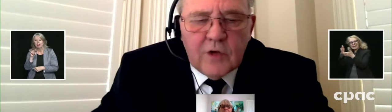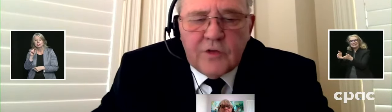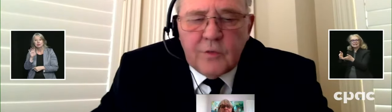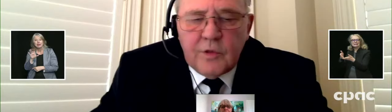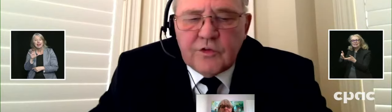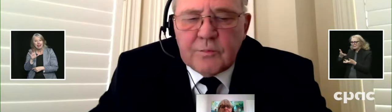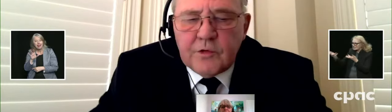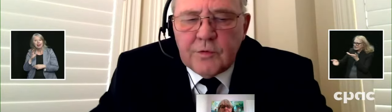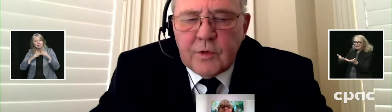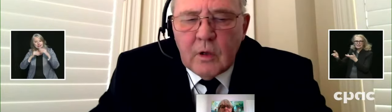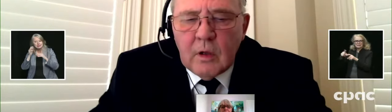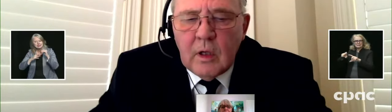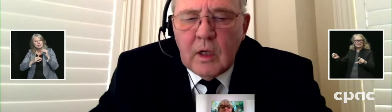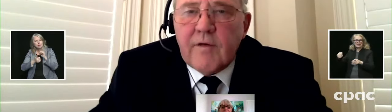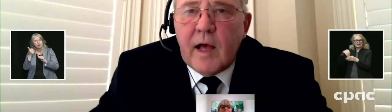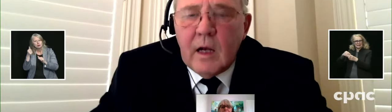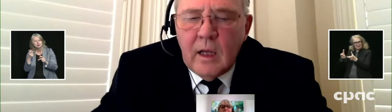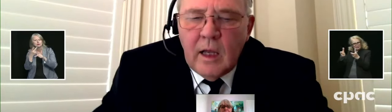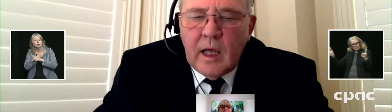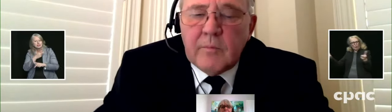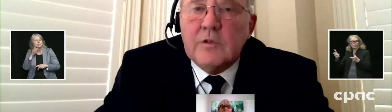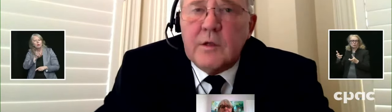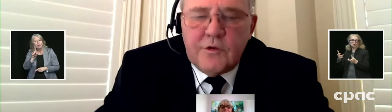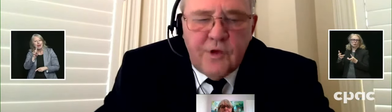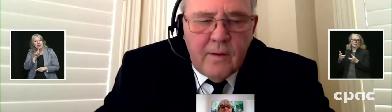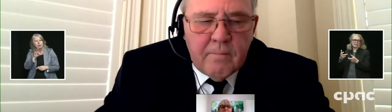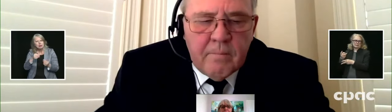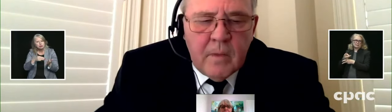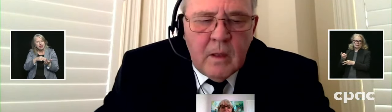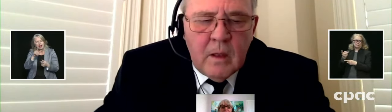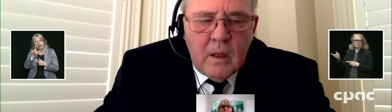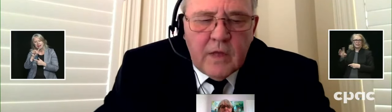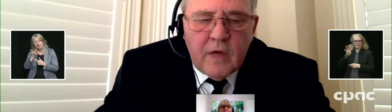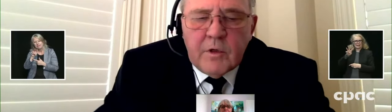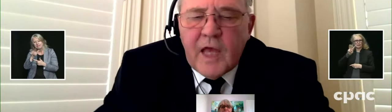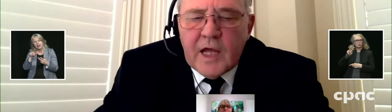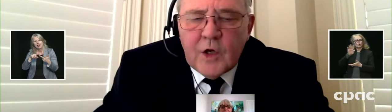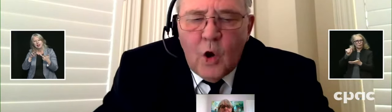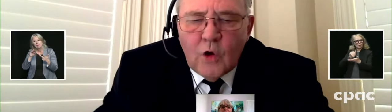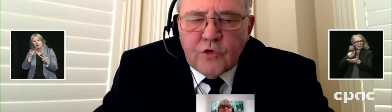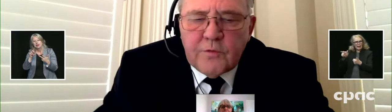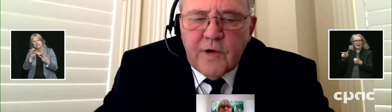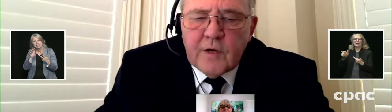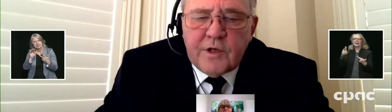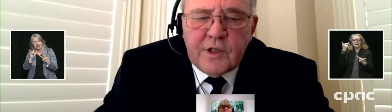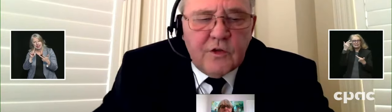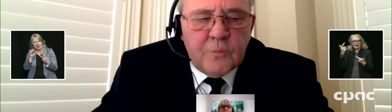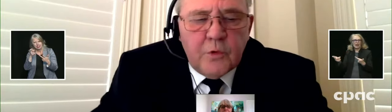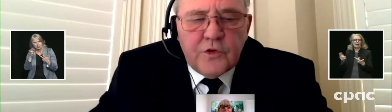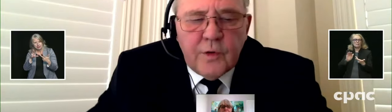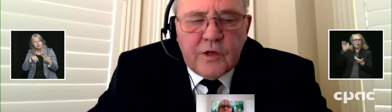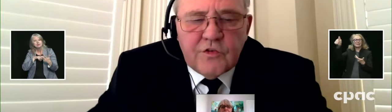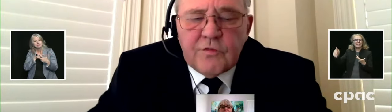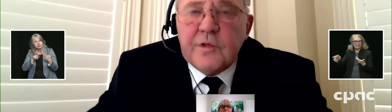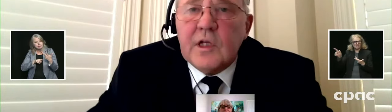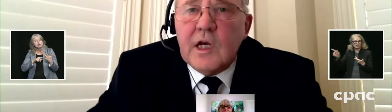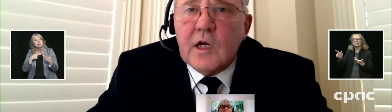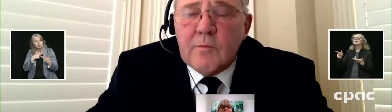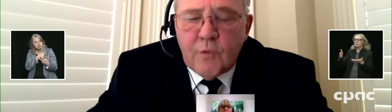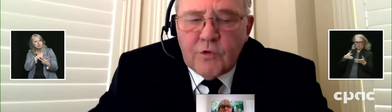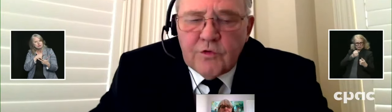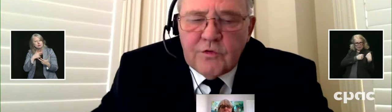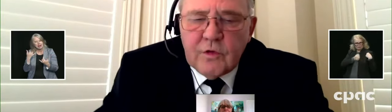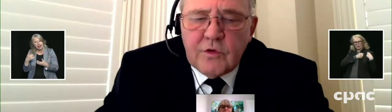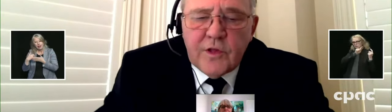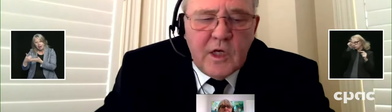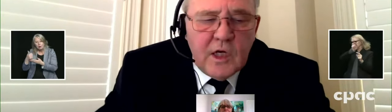the hardest hit regions of Montreal, Laval, and Montérégie. The Government of Canada also provided funding to support the transition from the Canadian